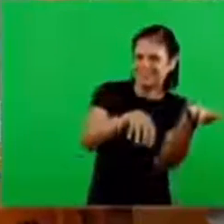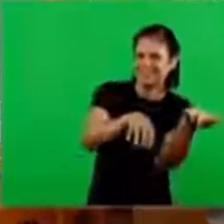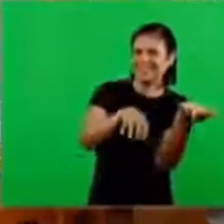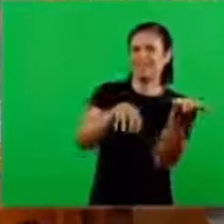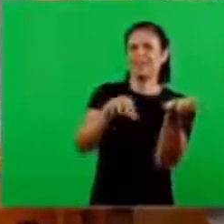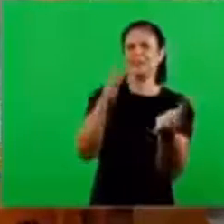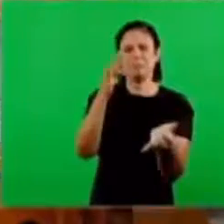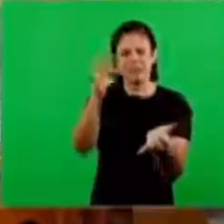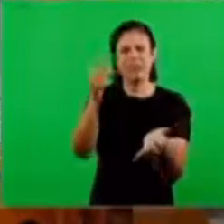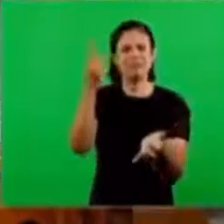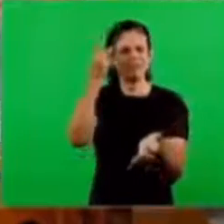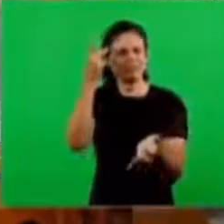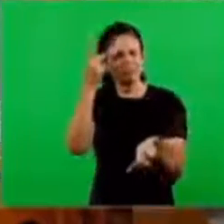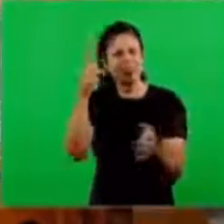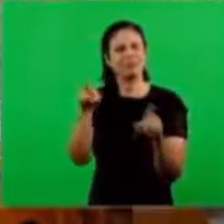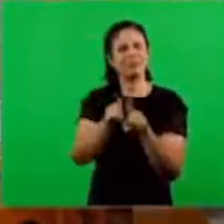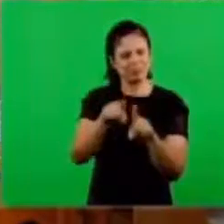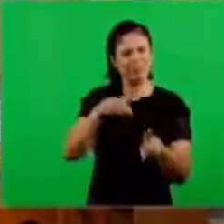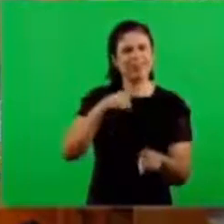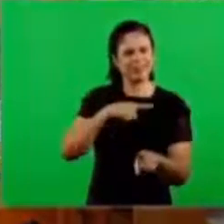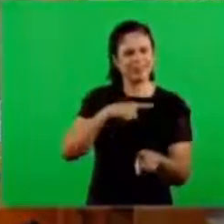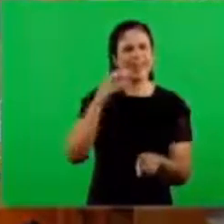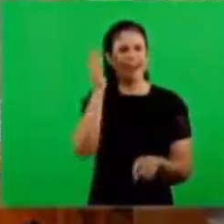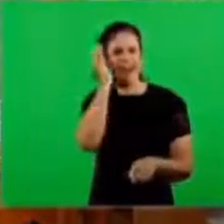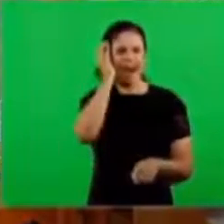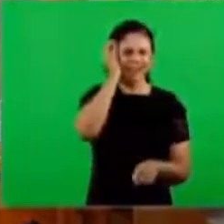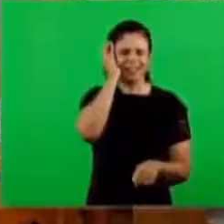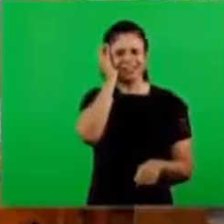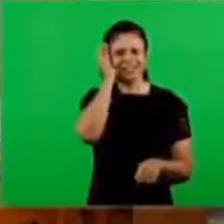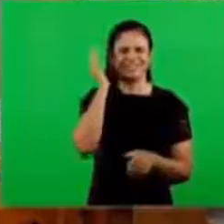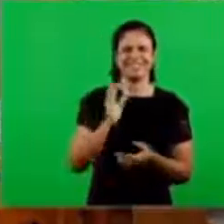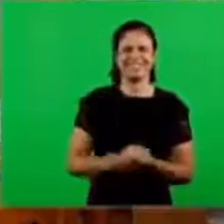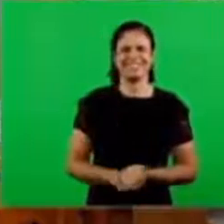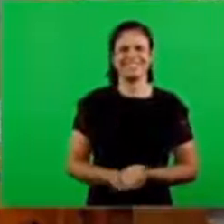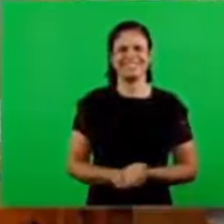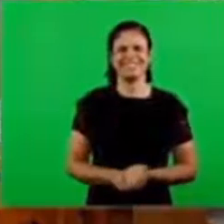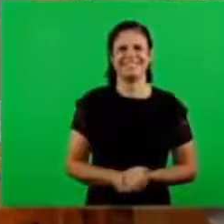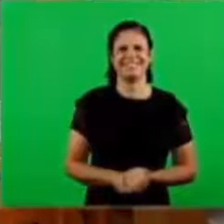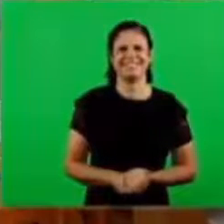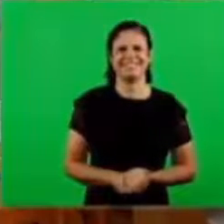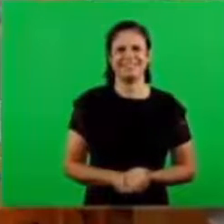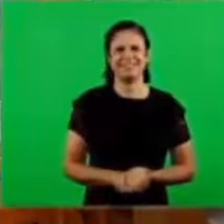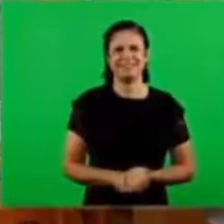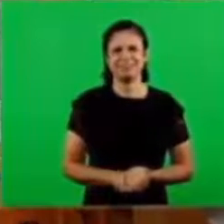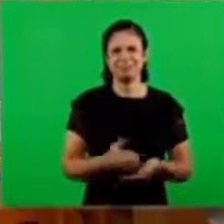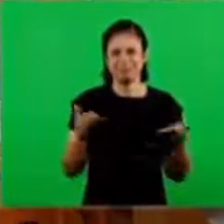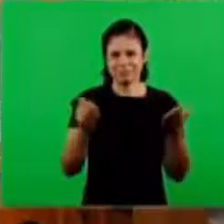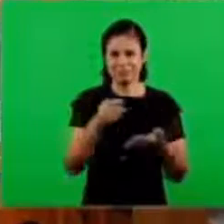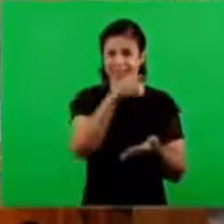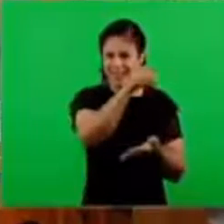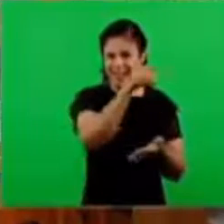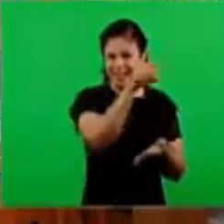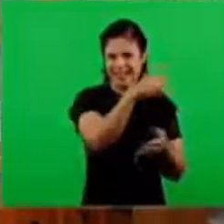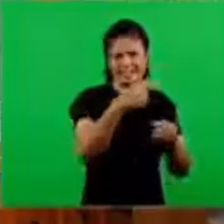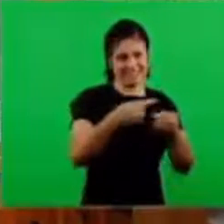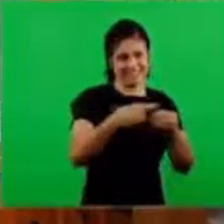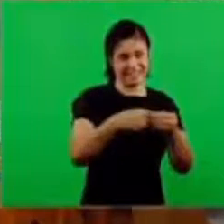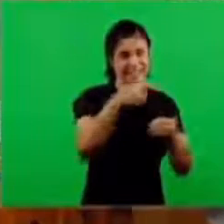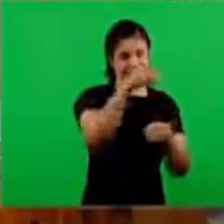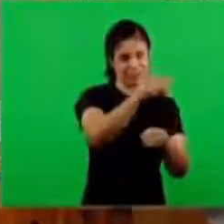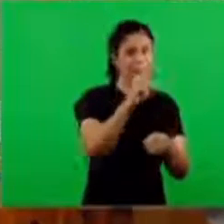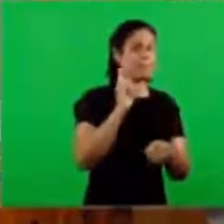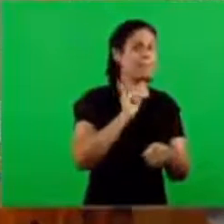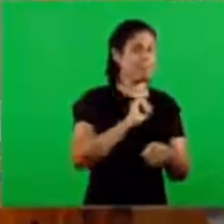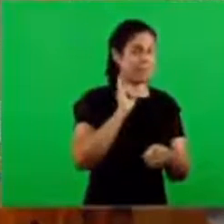and other all those regions there in such great need. And